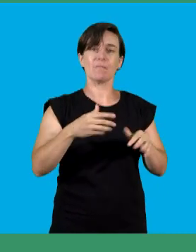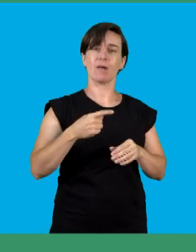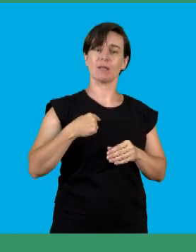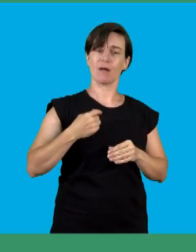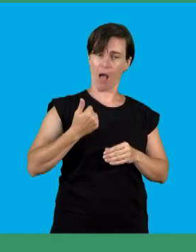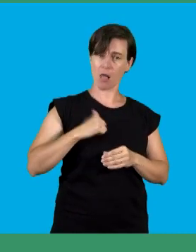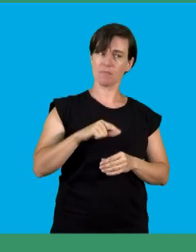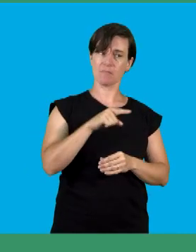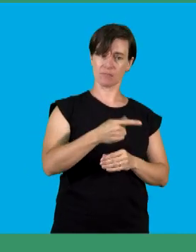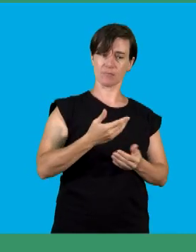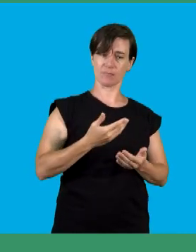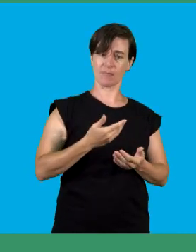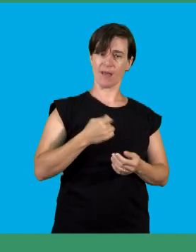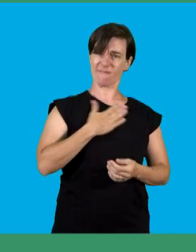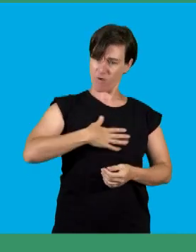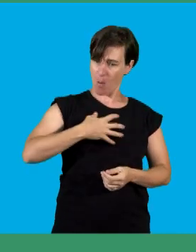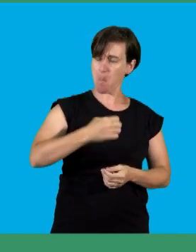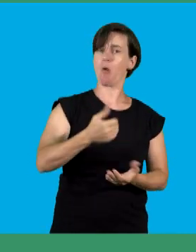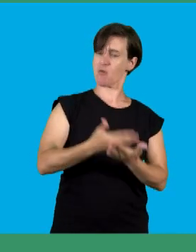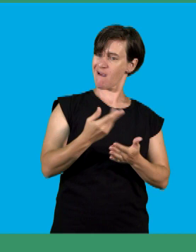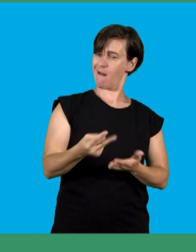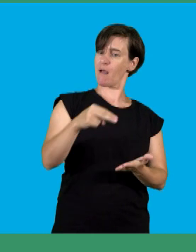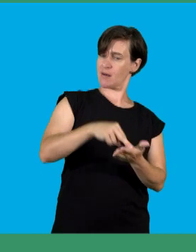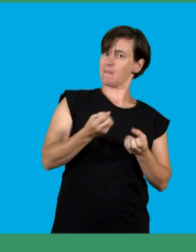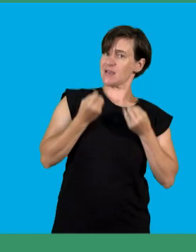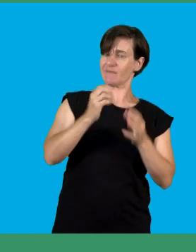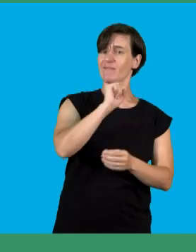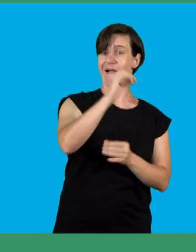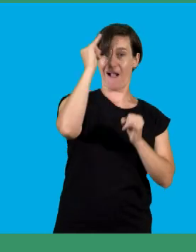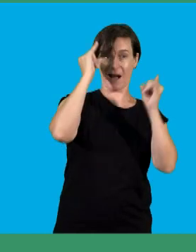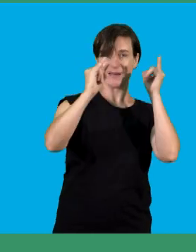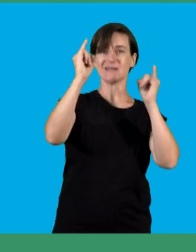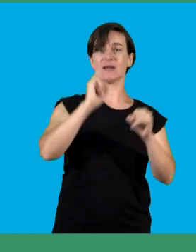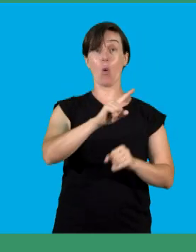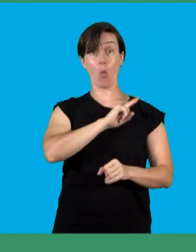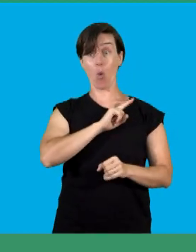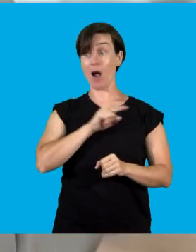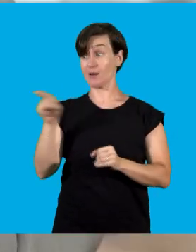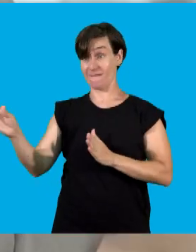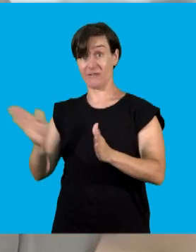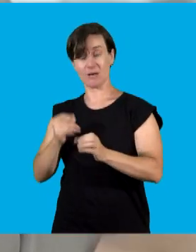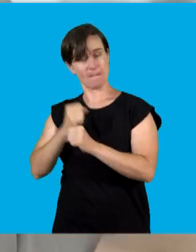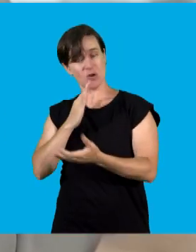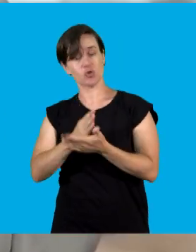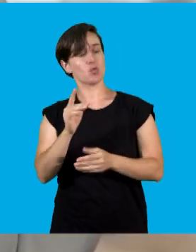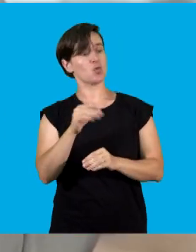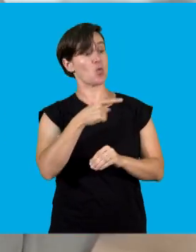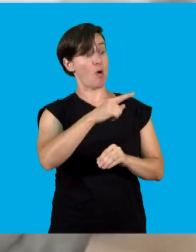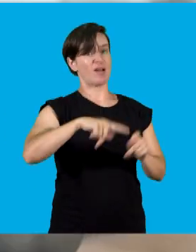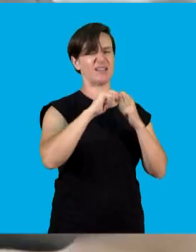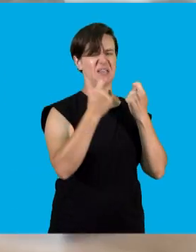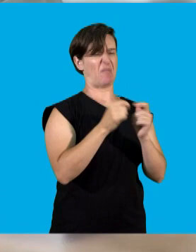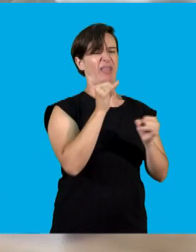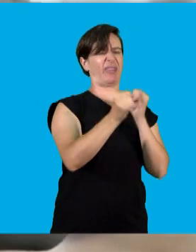from coming up with their own ideas, because they understand that no one is going to criticize their ideas. So all ideas